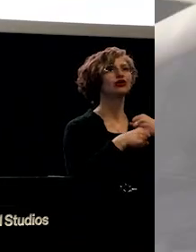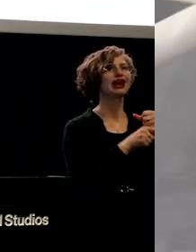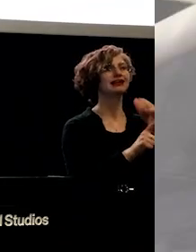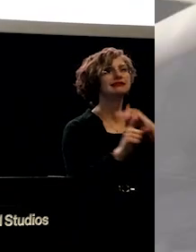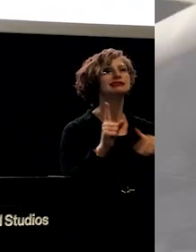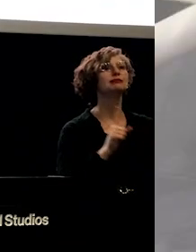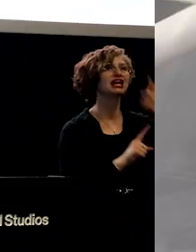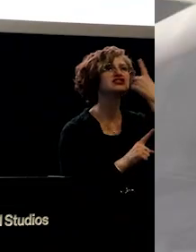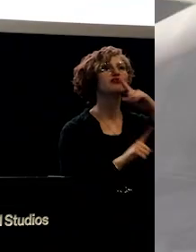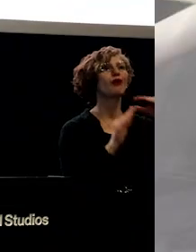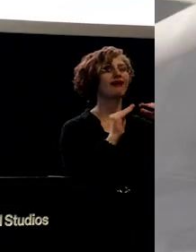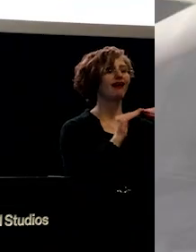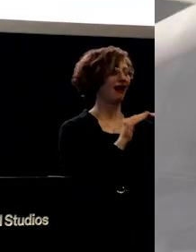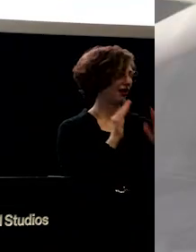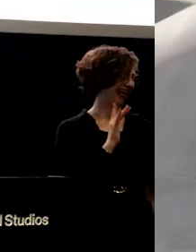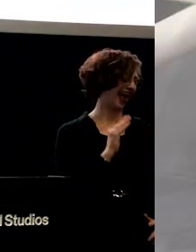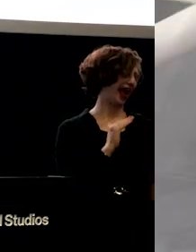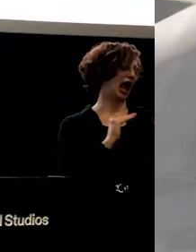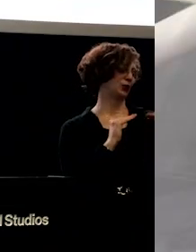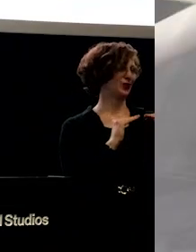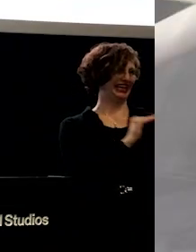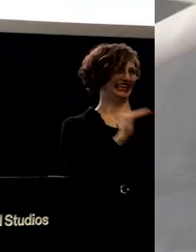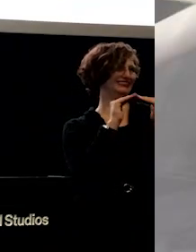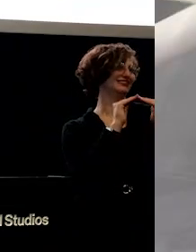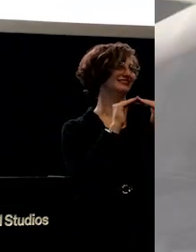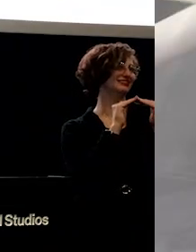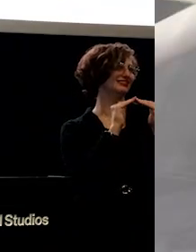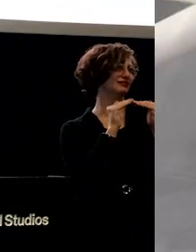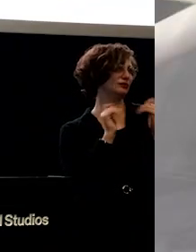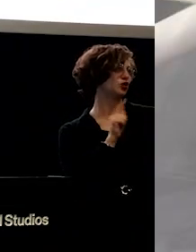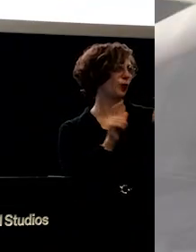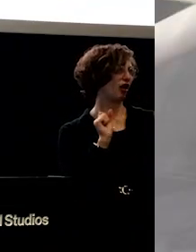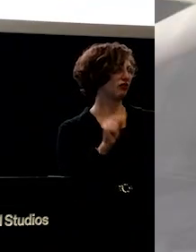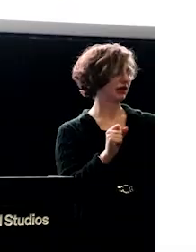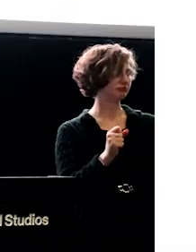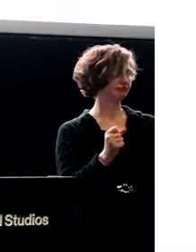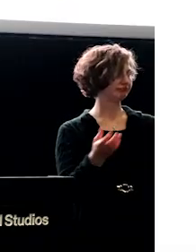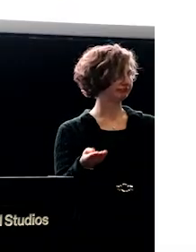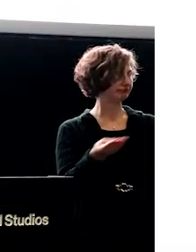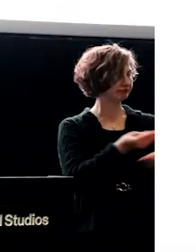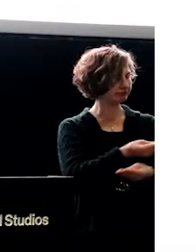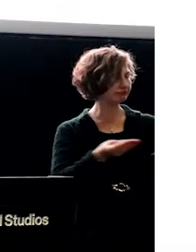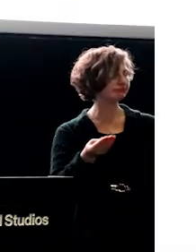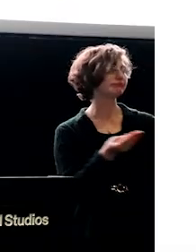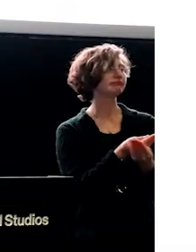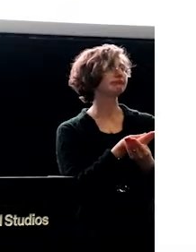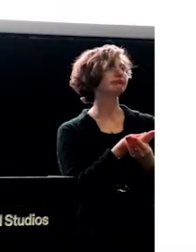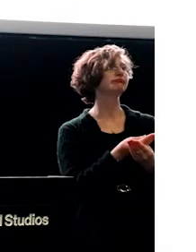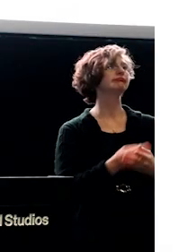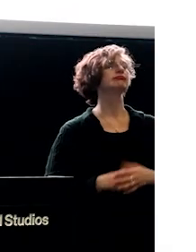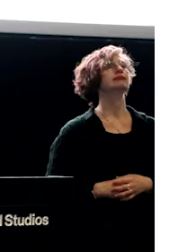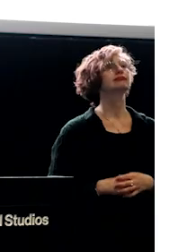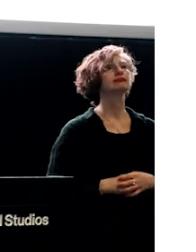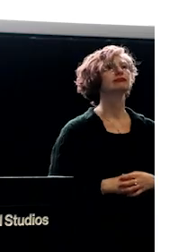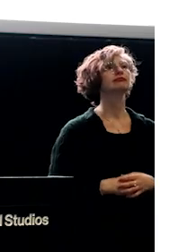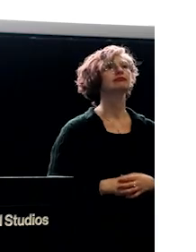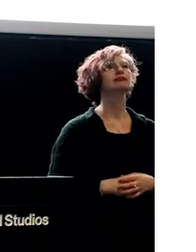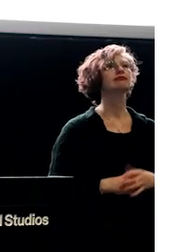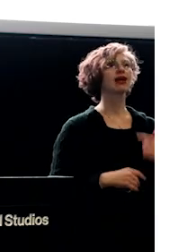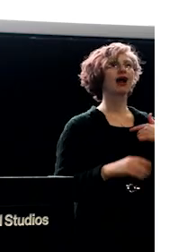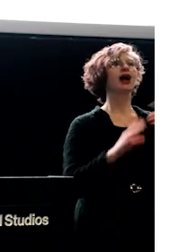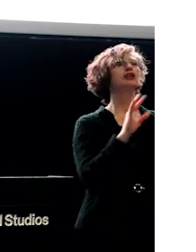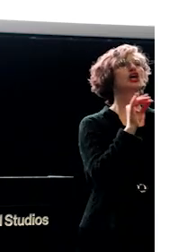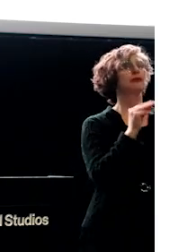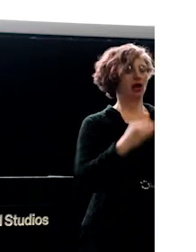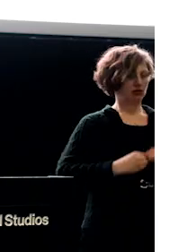their insights and share their opinions on it. But I talked about fueled by